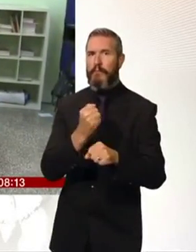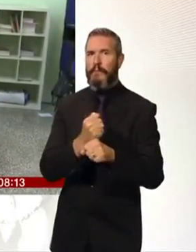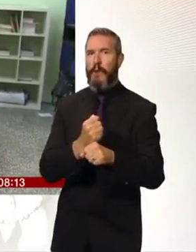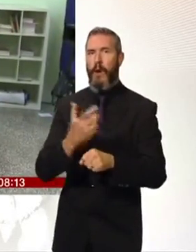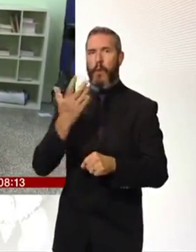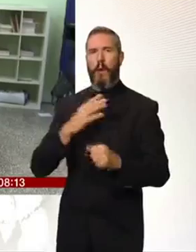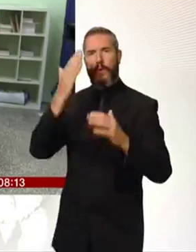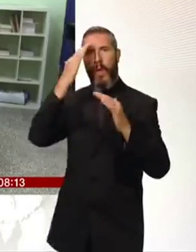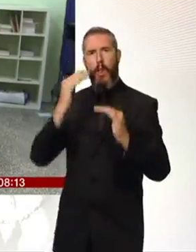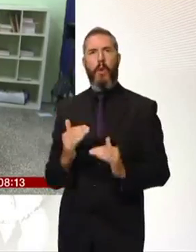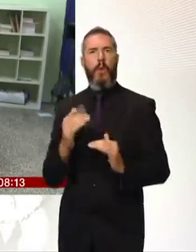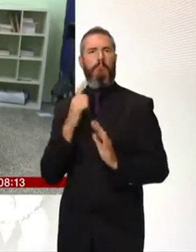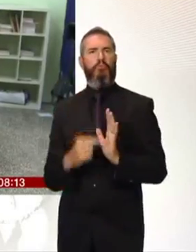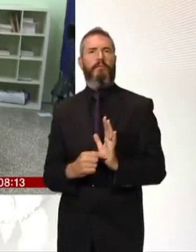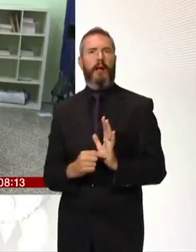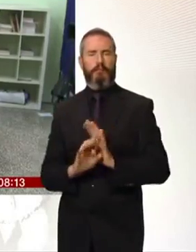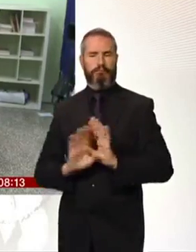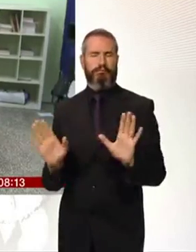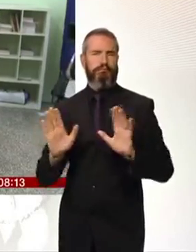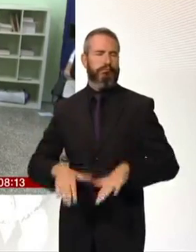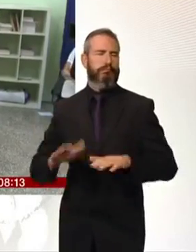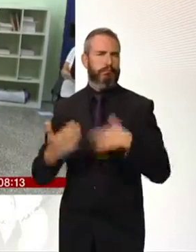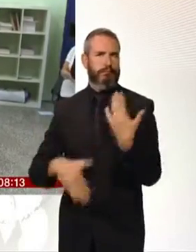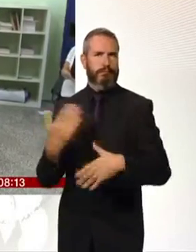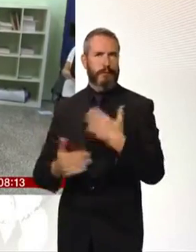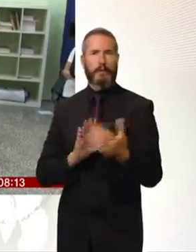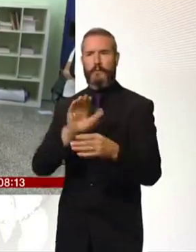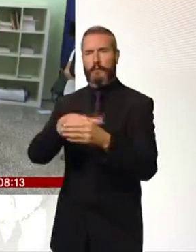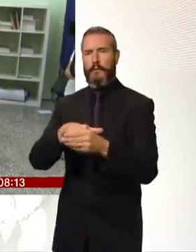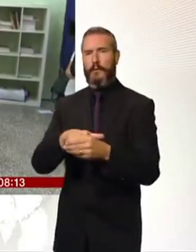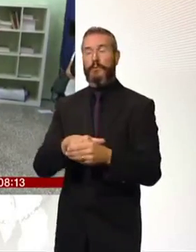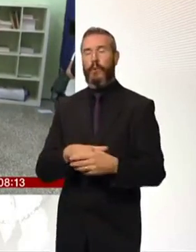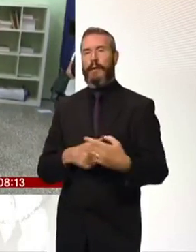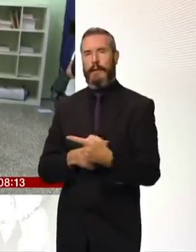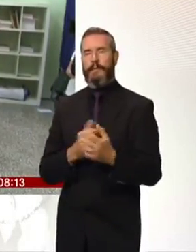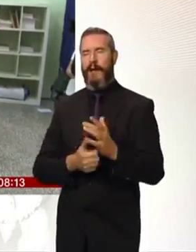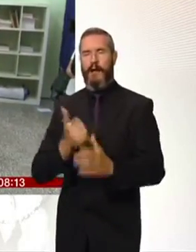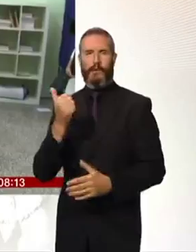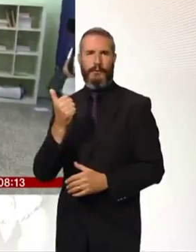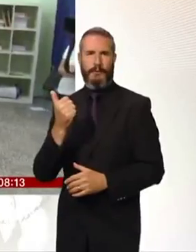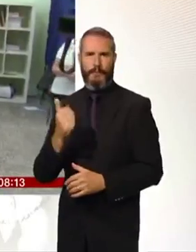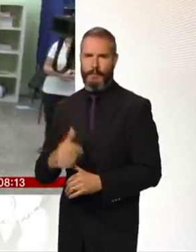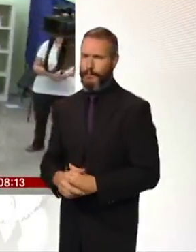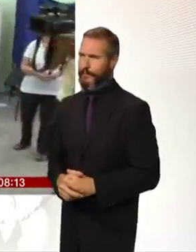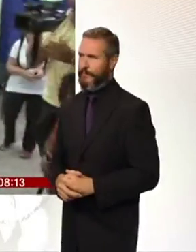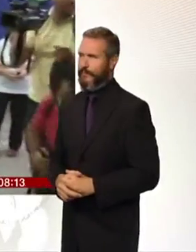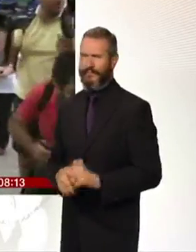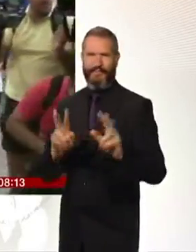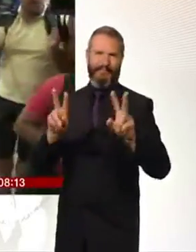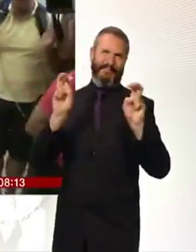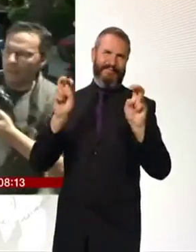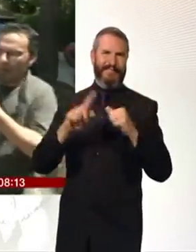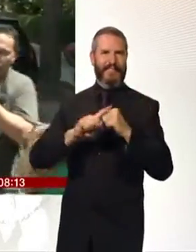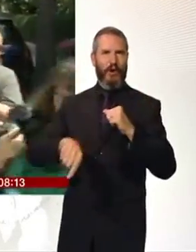low profile in these negotiations, and that's why they chose to have a, let's say, a divorce with